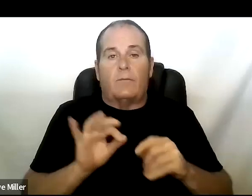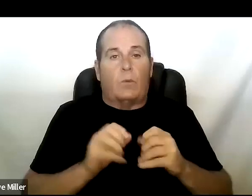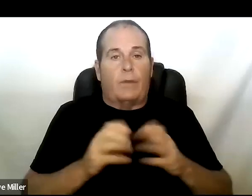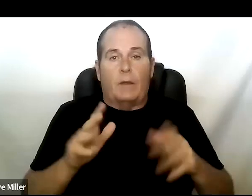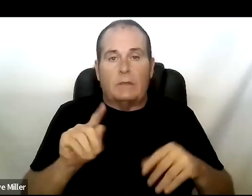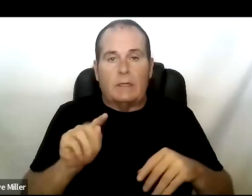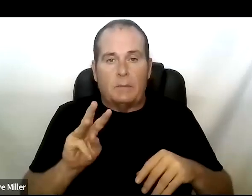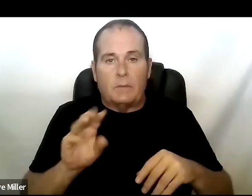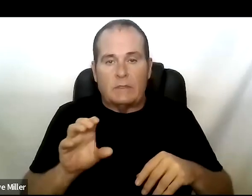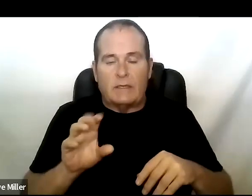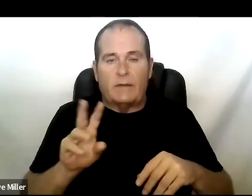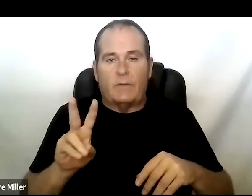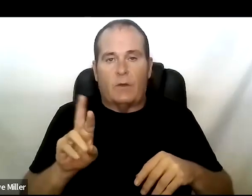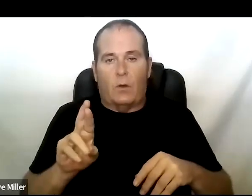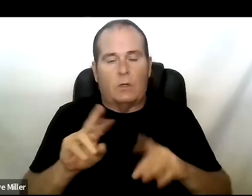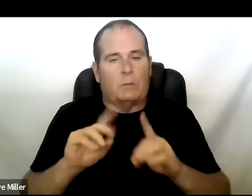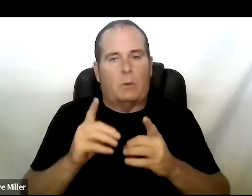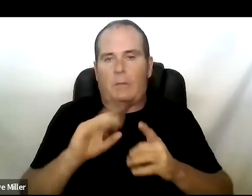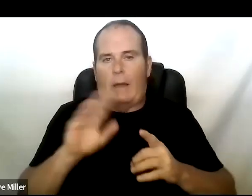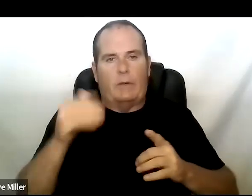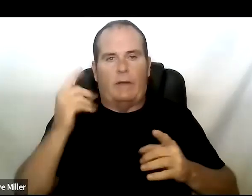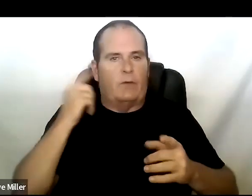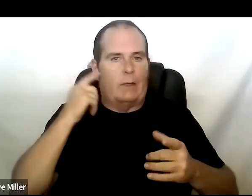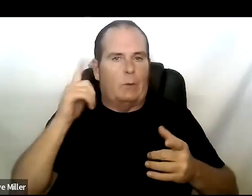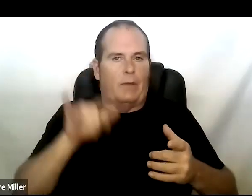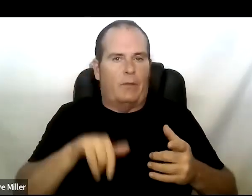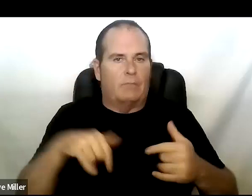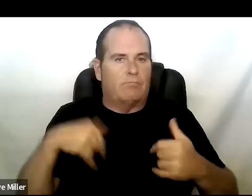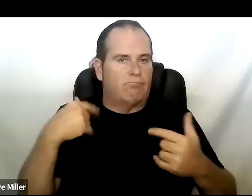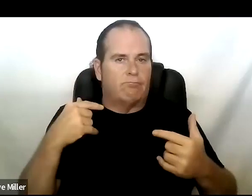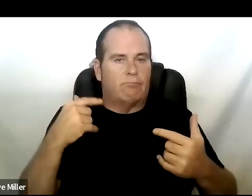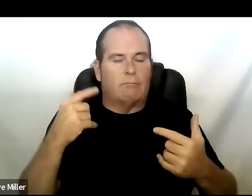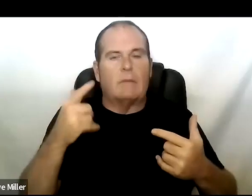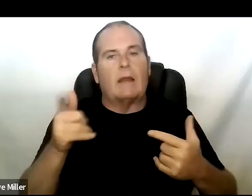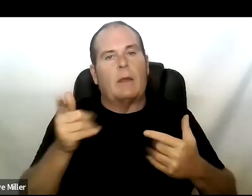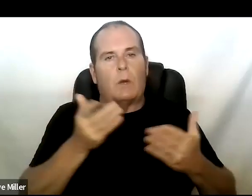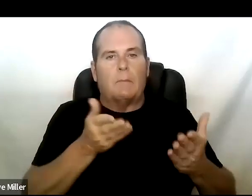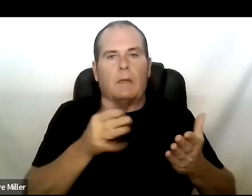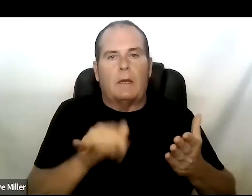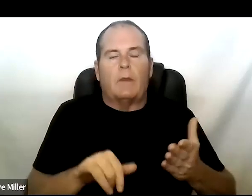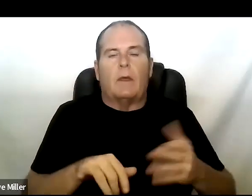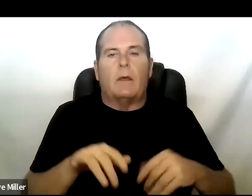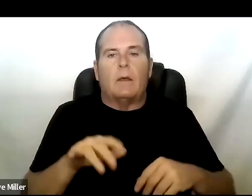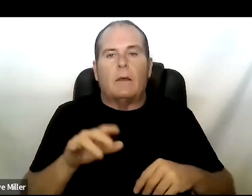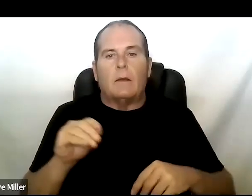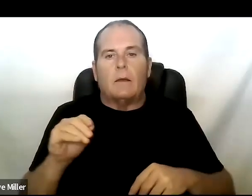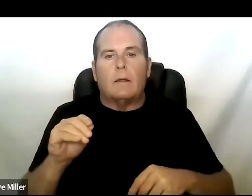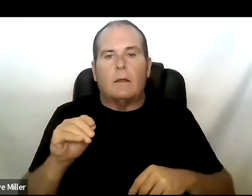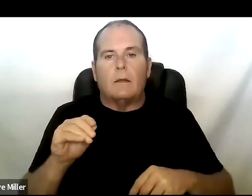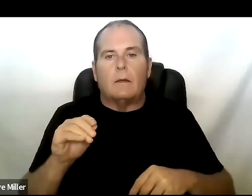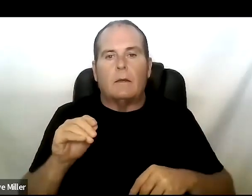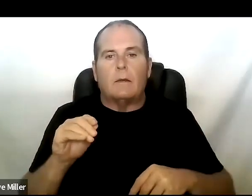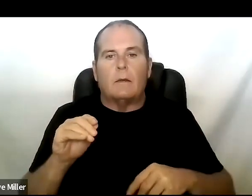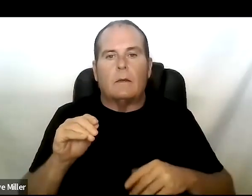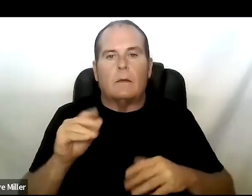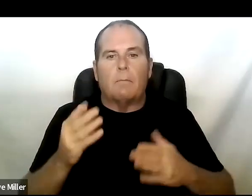TWC vocational department, I would have never heard about them. So they recommended them, and you know, this may be kind of